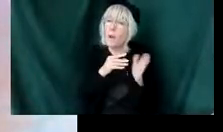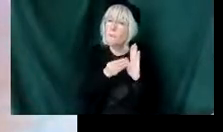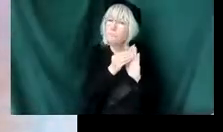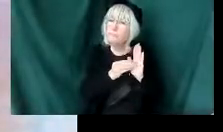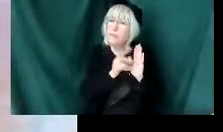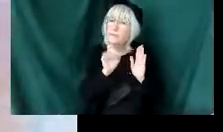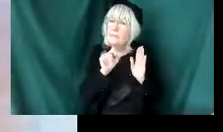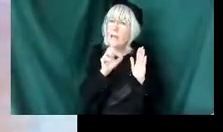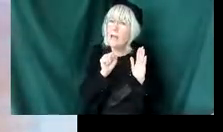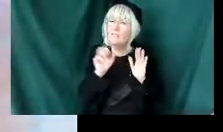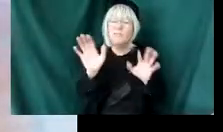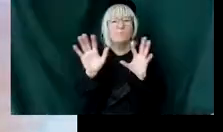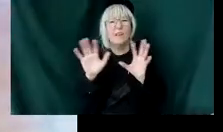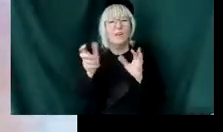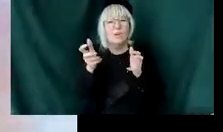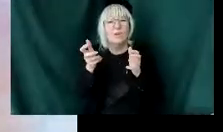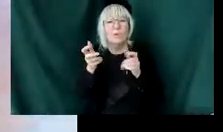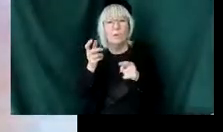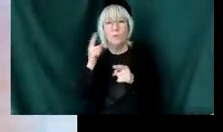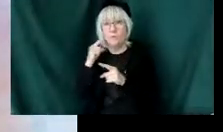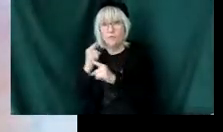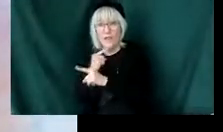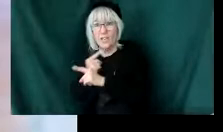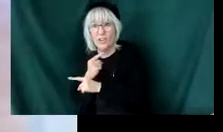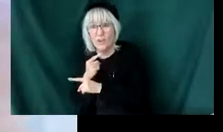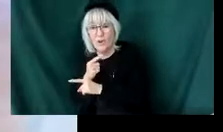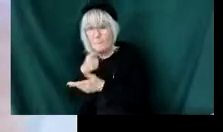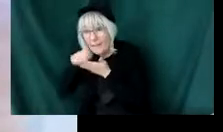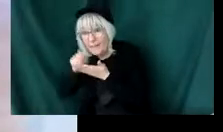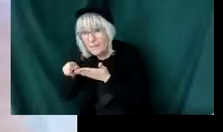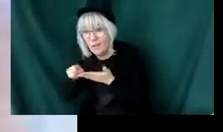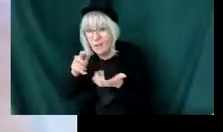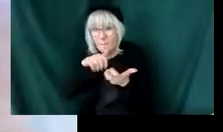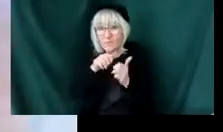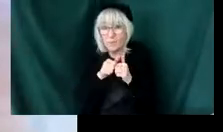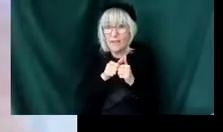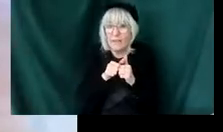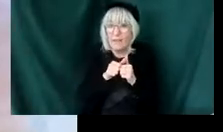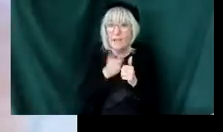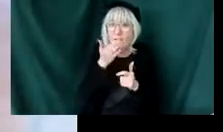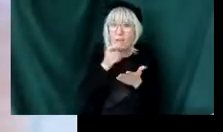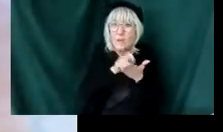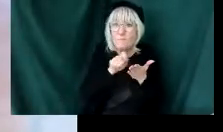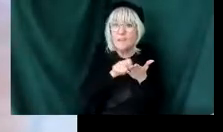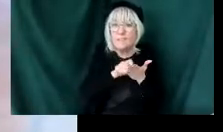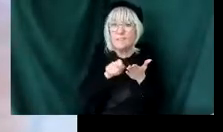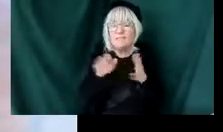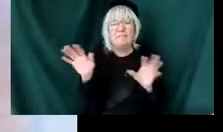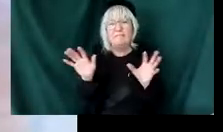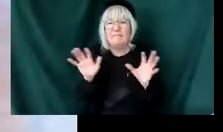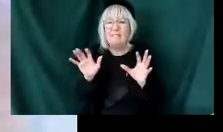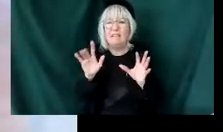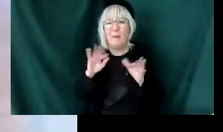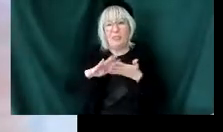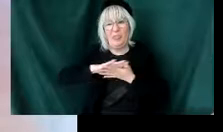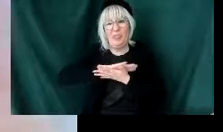don't ever wanna mix regular graphite pencil with color pencil. It just gets spread around, makes everything